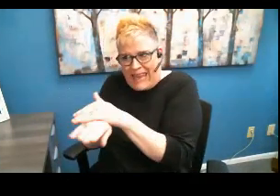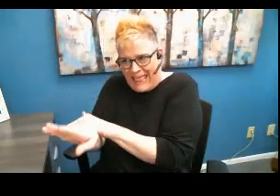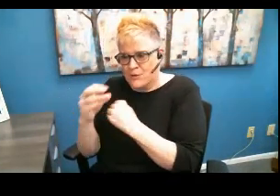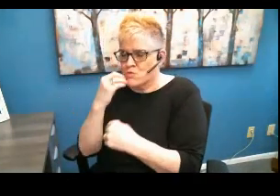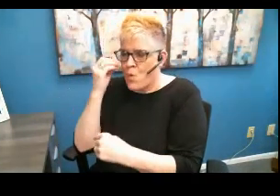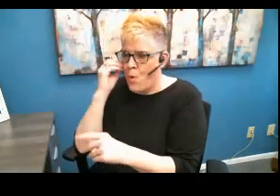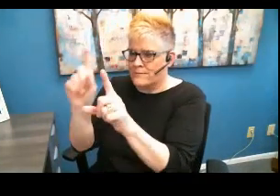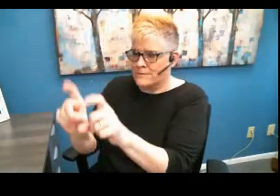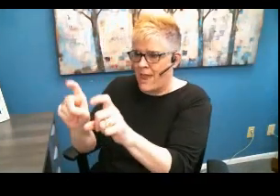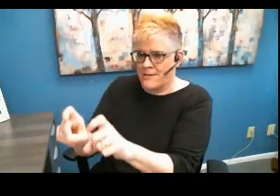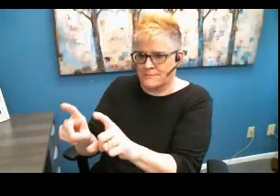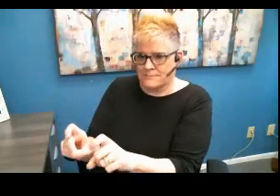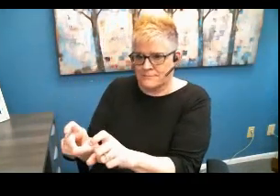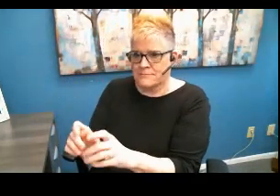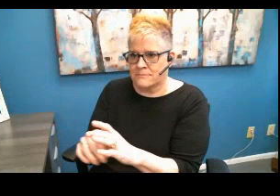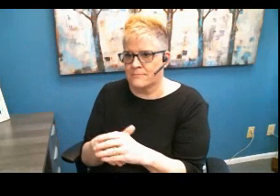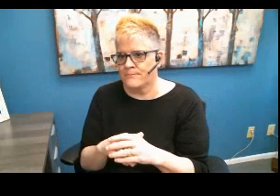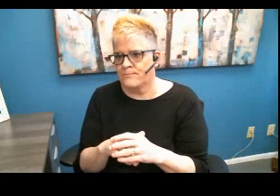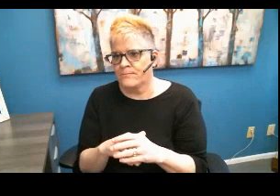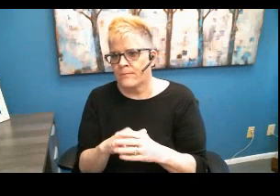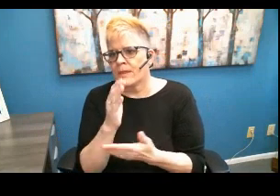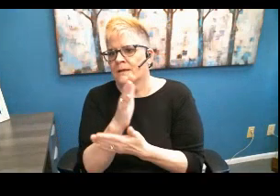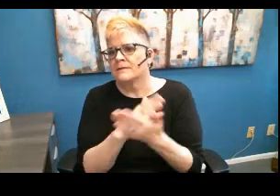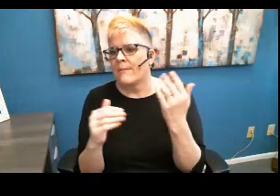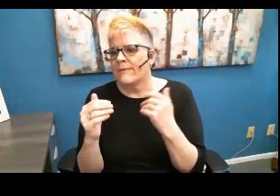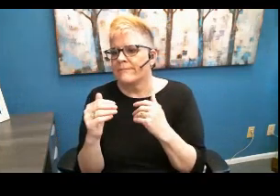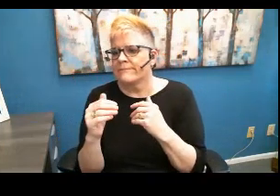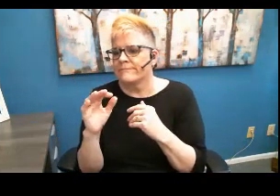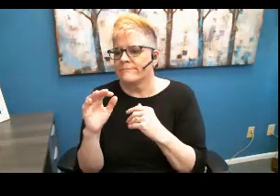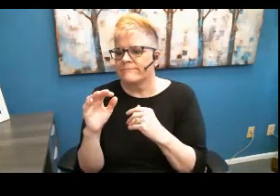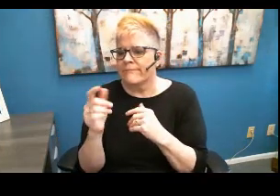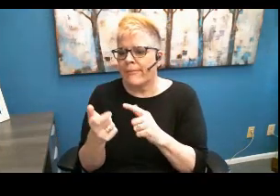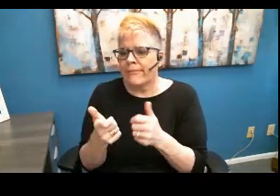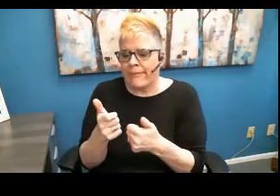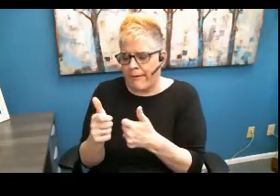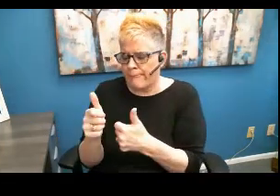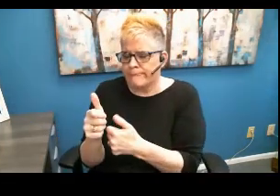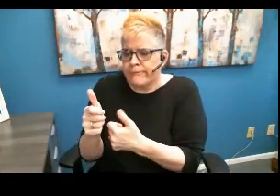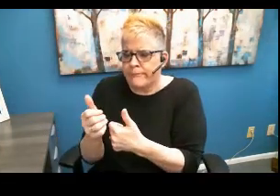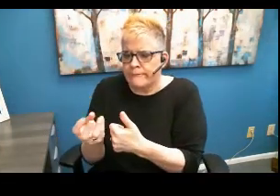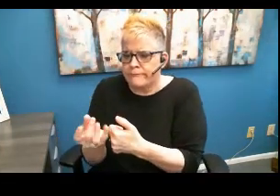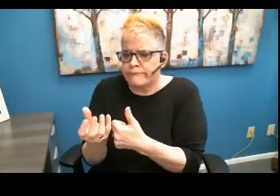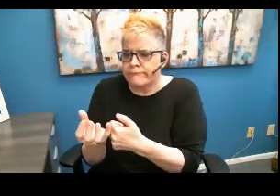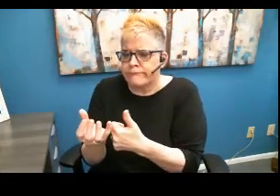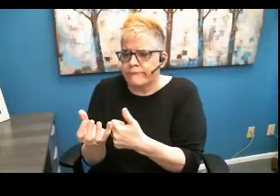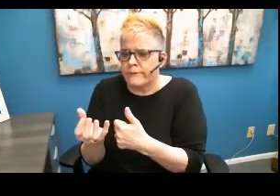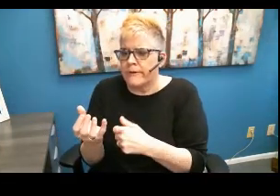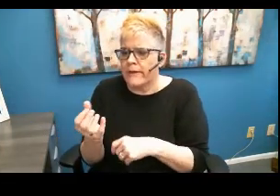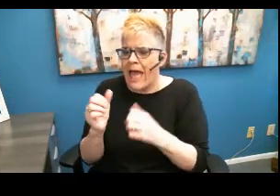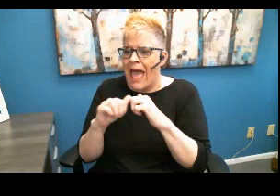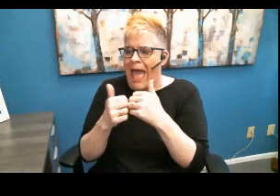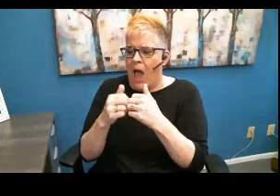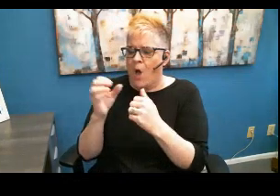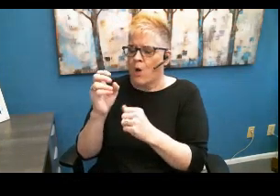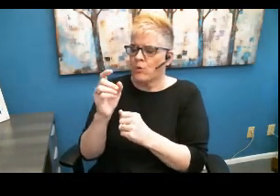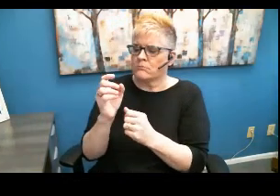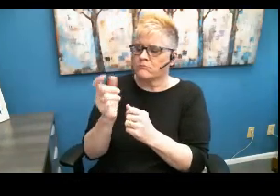as, and I think, Dan, you're going to go through like some of the light up concerns that we have, or turning folks back on.